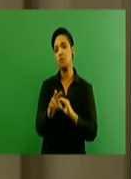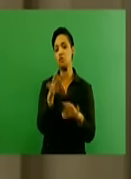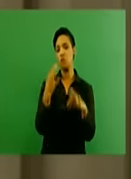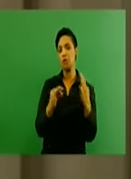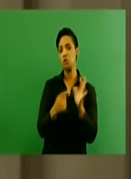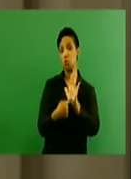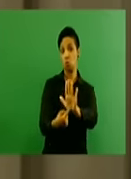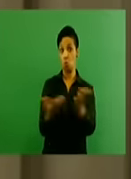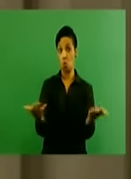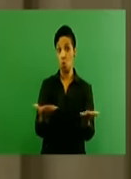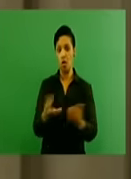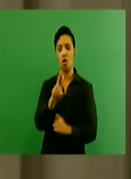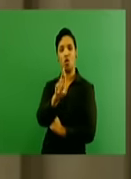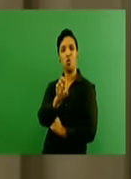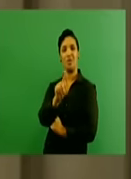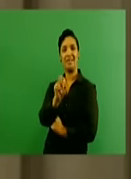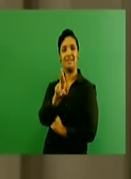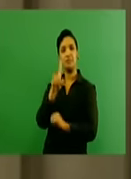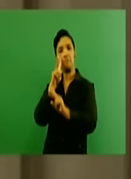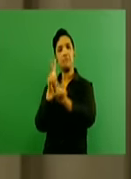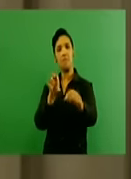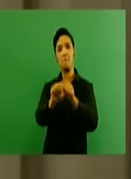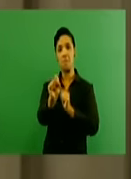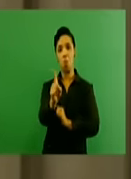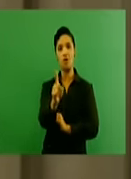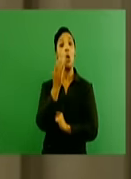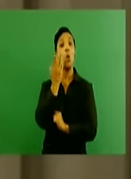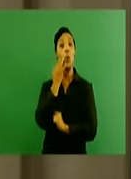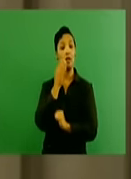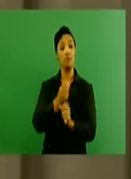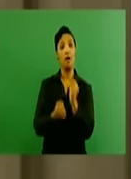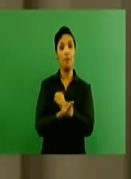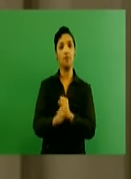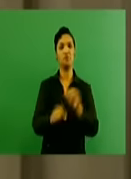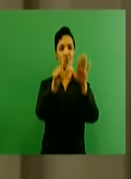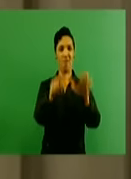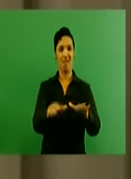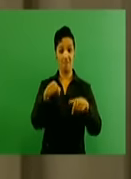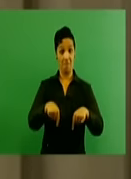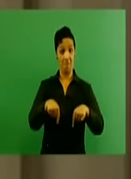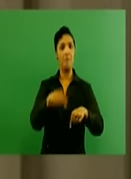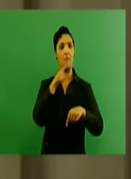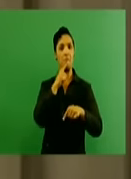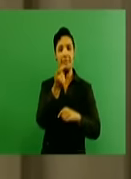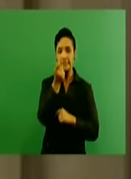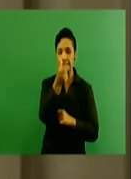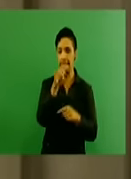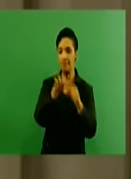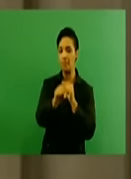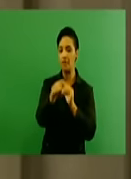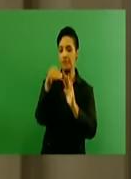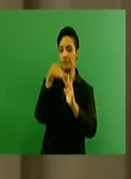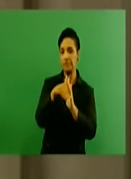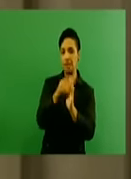as reflected in the Reuters Econometer survey conducted in July, show a moderate decline since